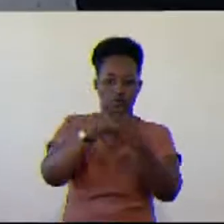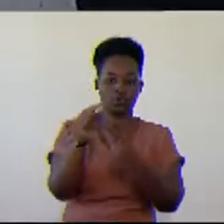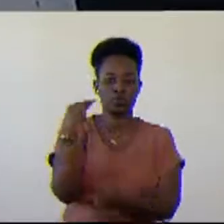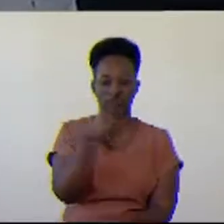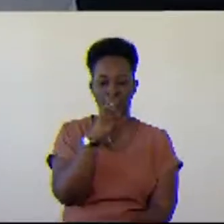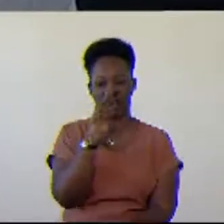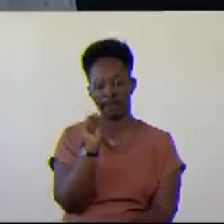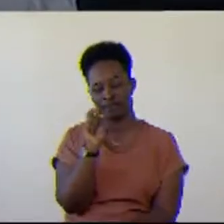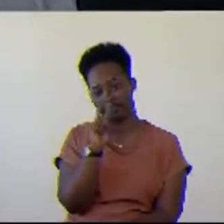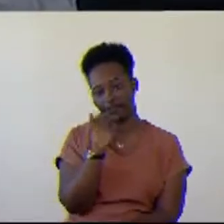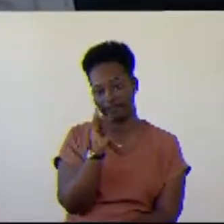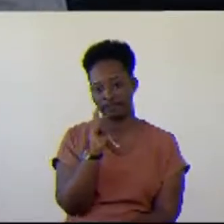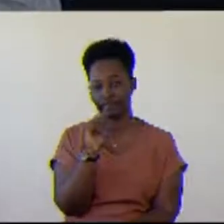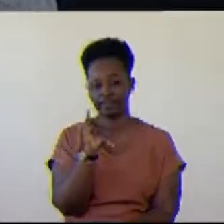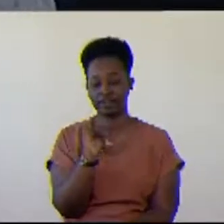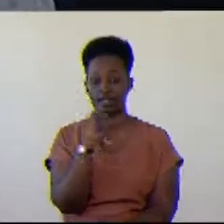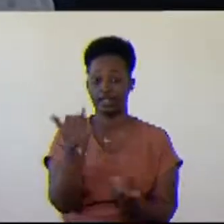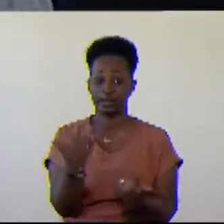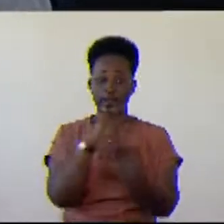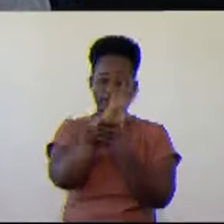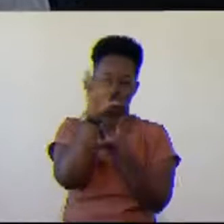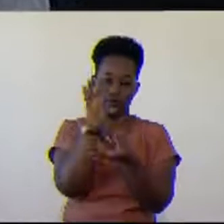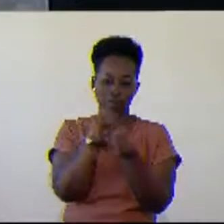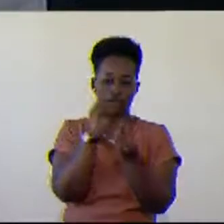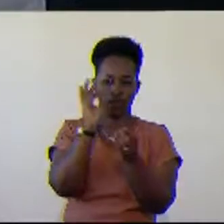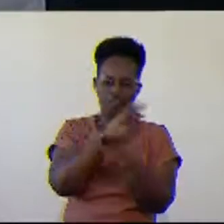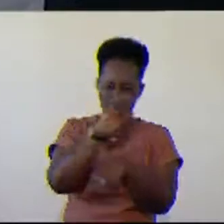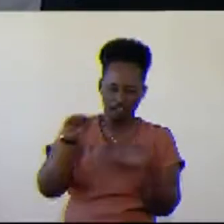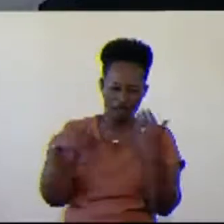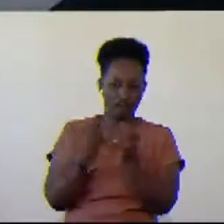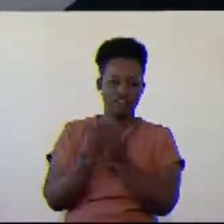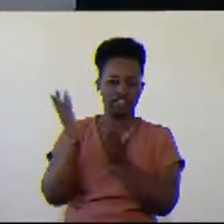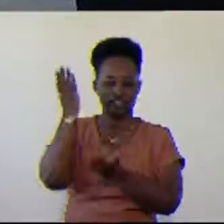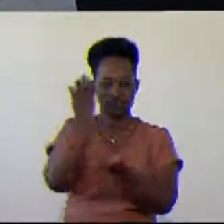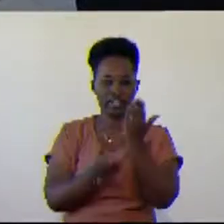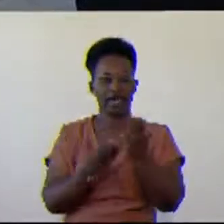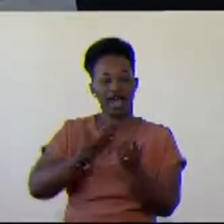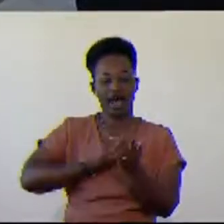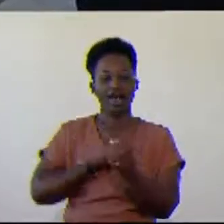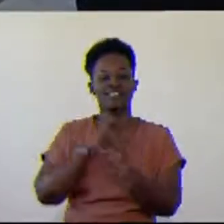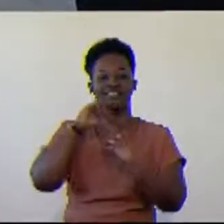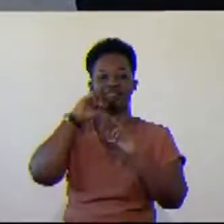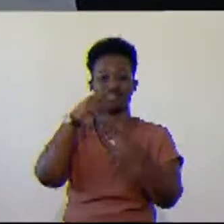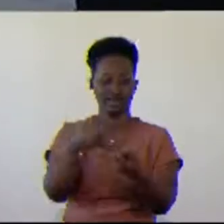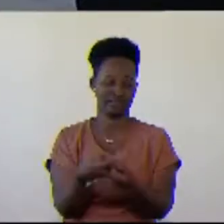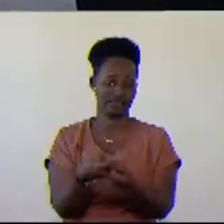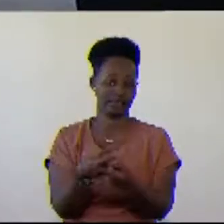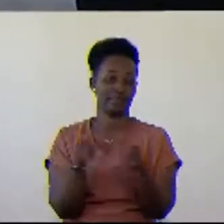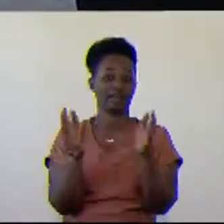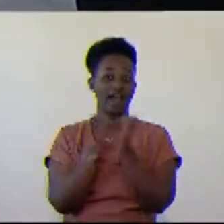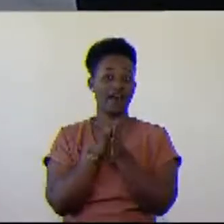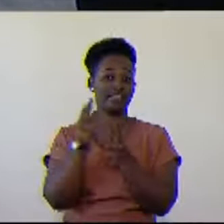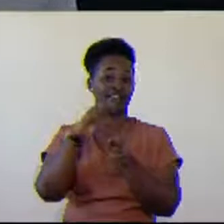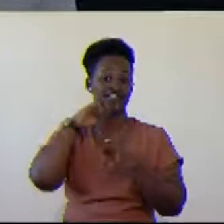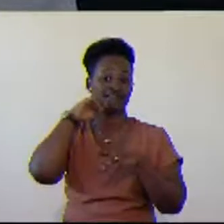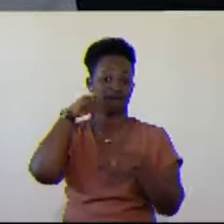is a force. Now, the combination of all these weights, okay, has a resultant. And the